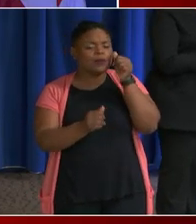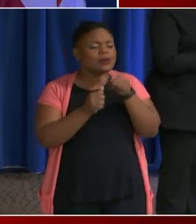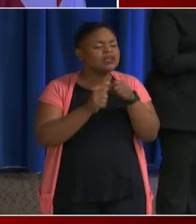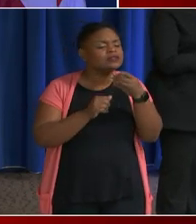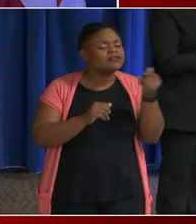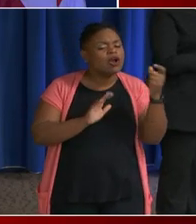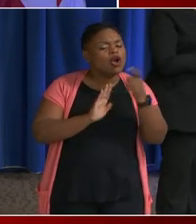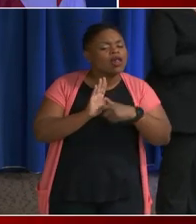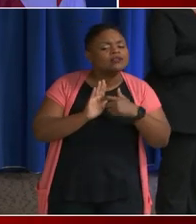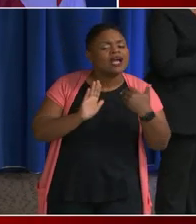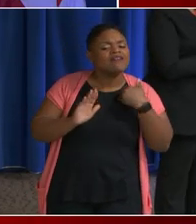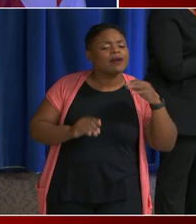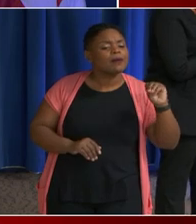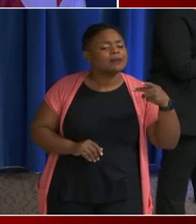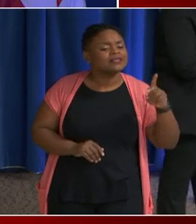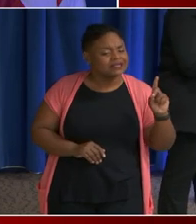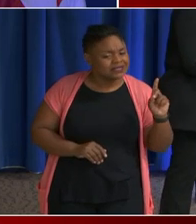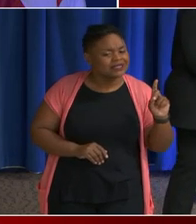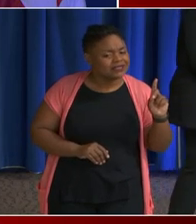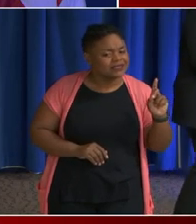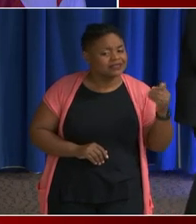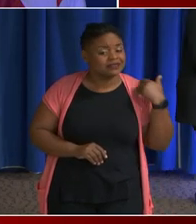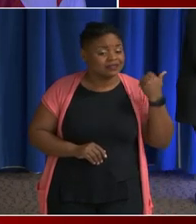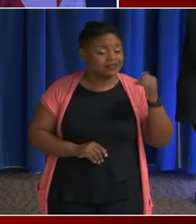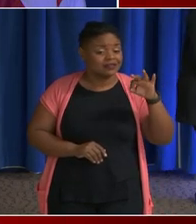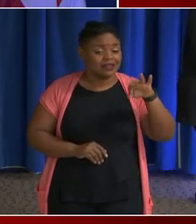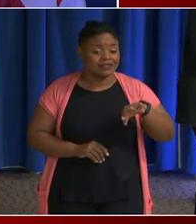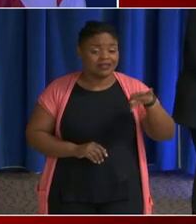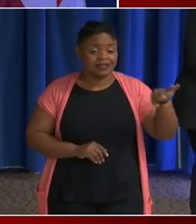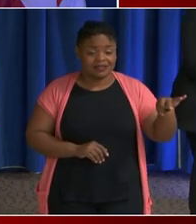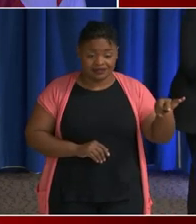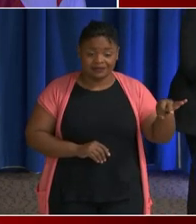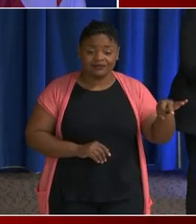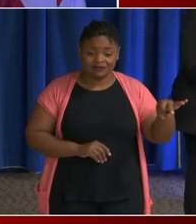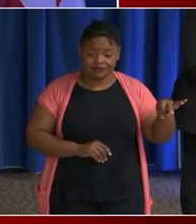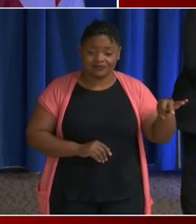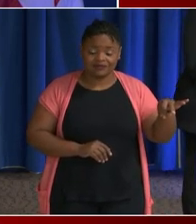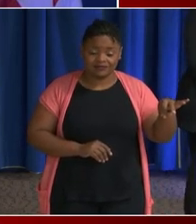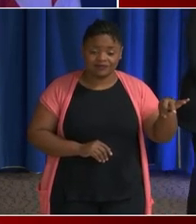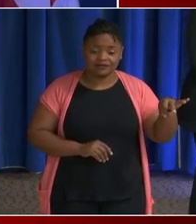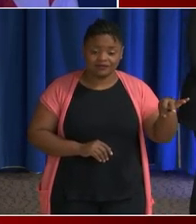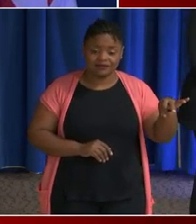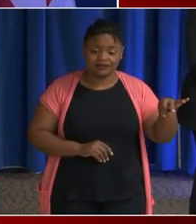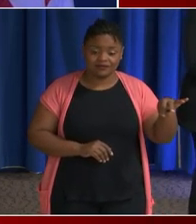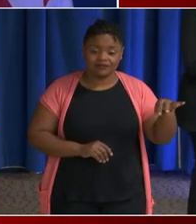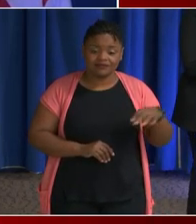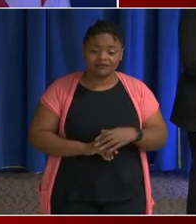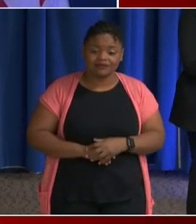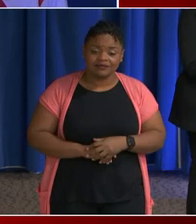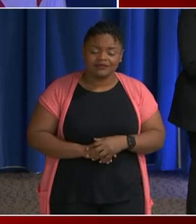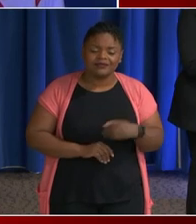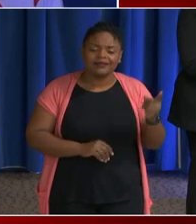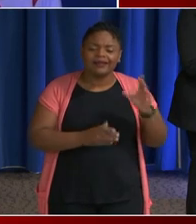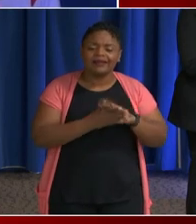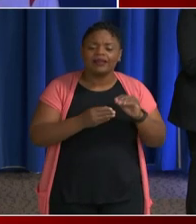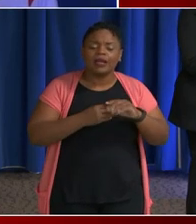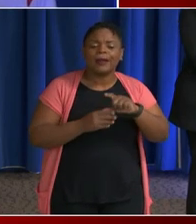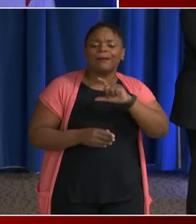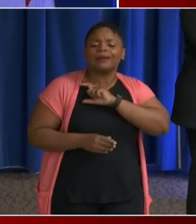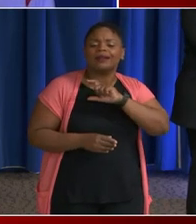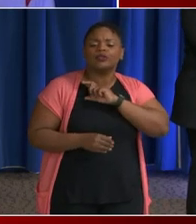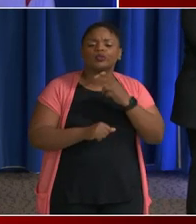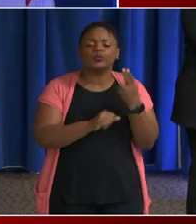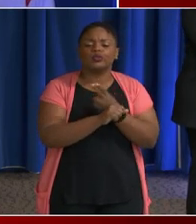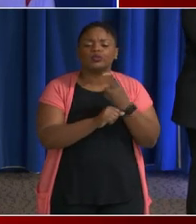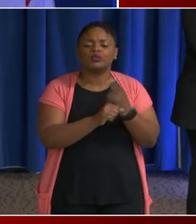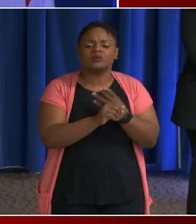Metropolitan Police Department that came out in 1999, where they painted the Metropolitan Police Department as using more excessive